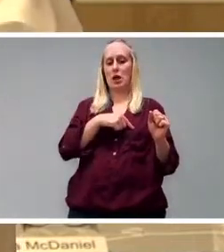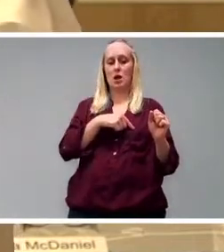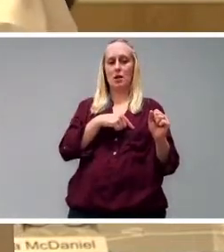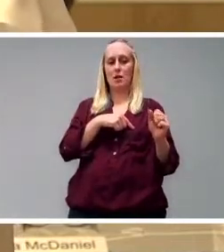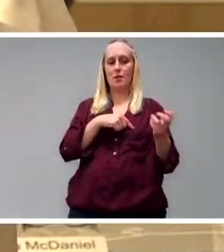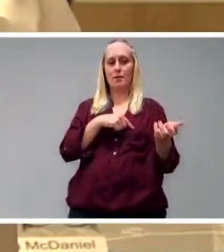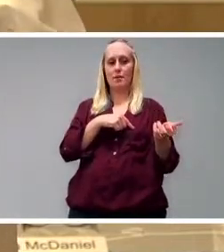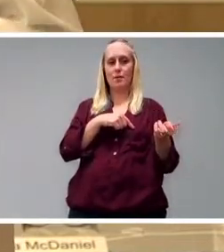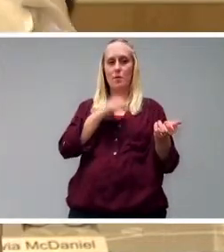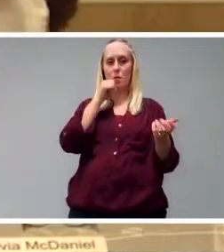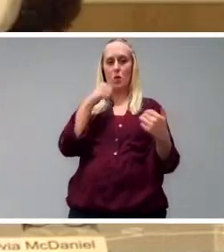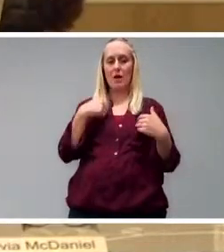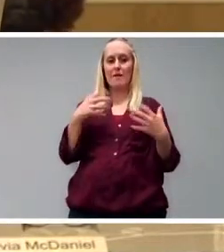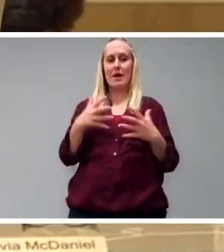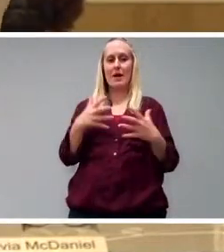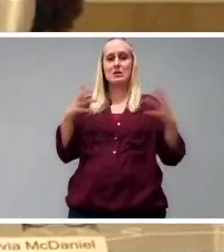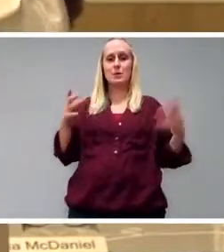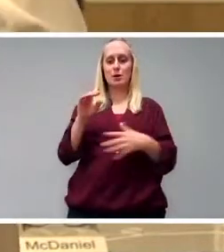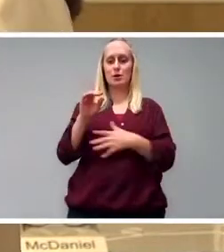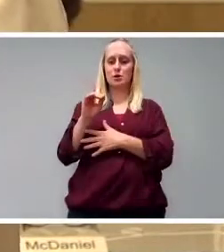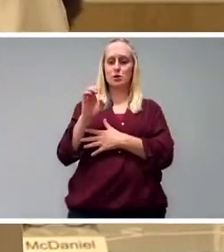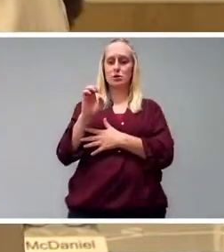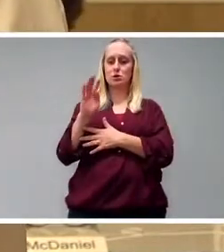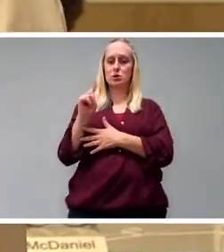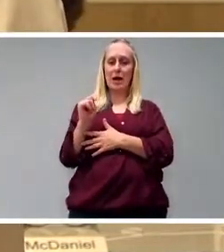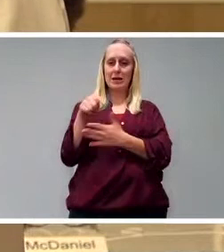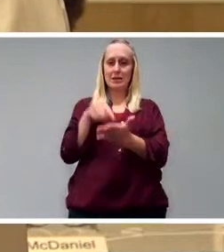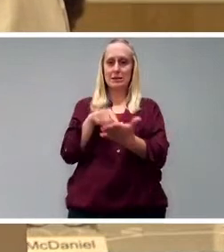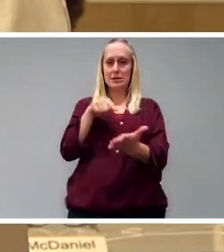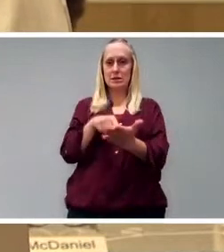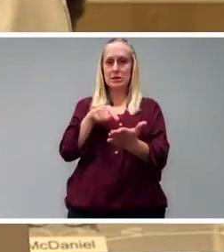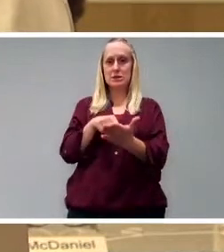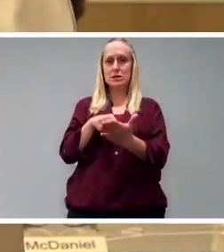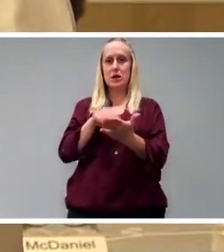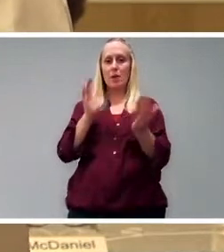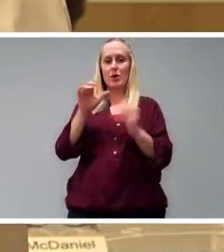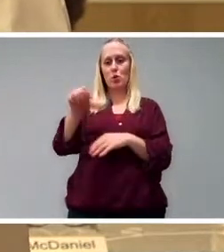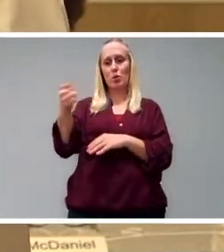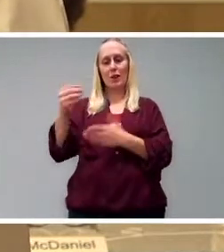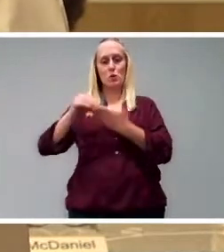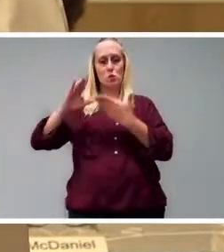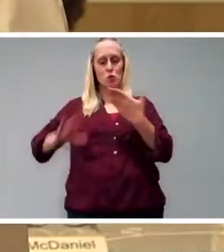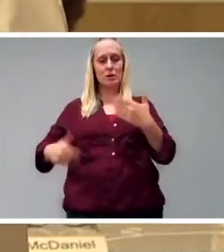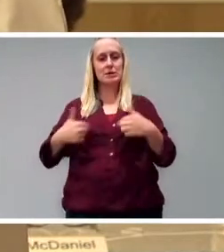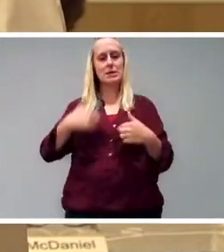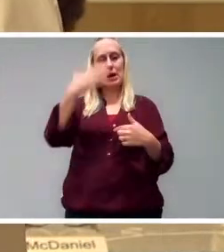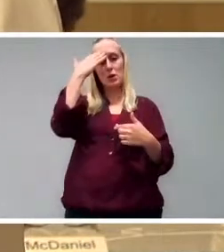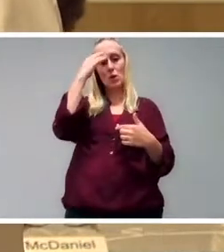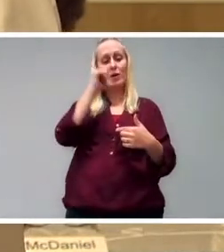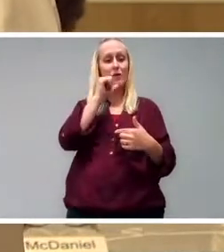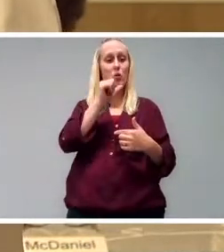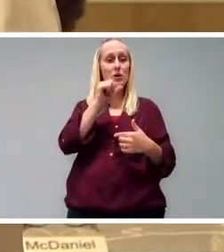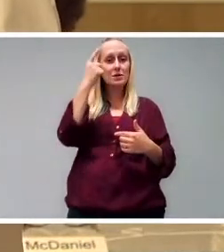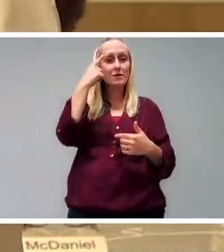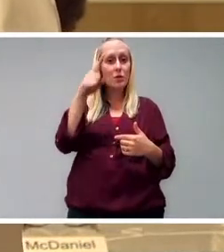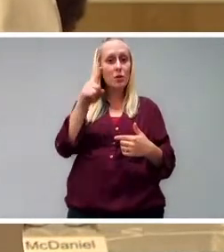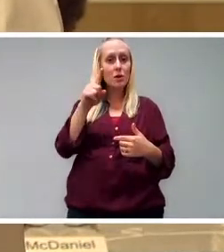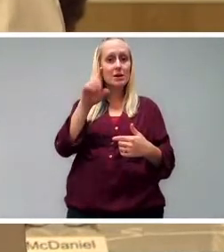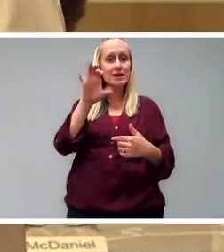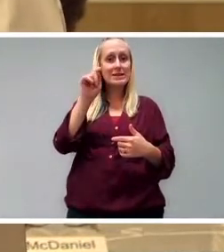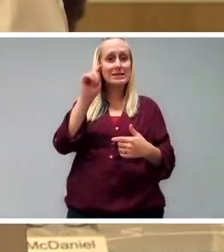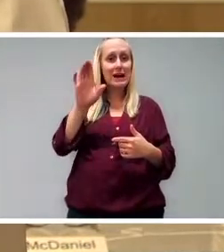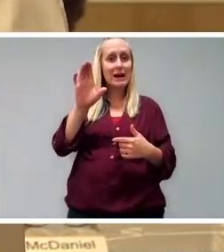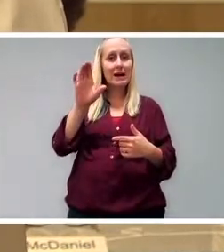we won't have as much debt coming out of CTEC as other students. Mm-hmm. I know if it wasn't for CTEC, I'd probably be relying on